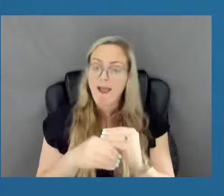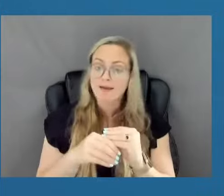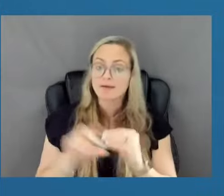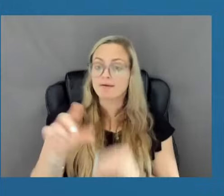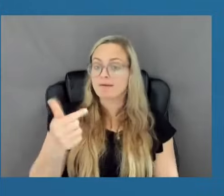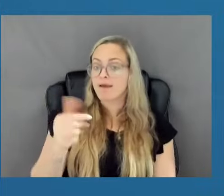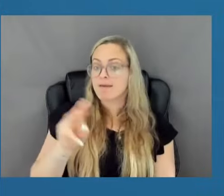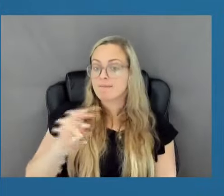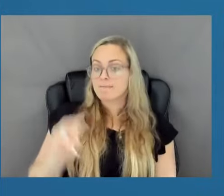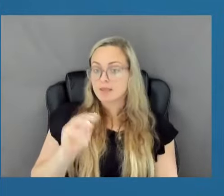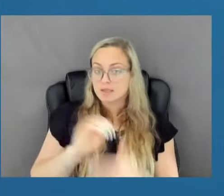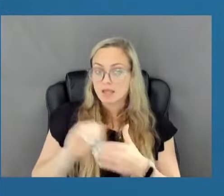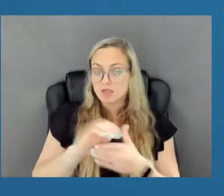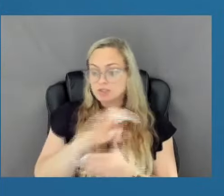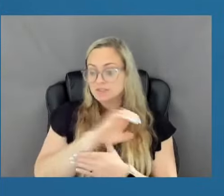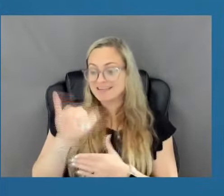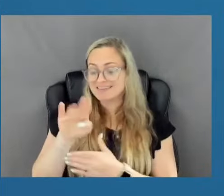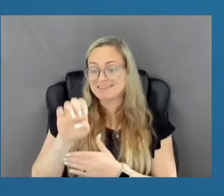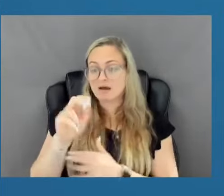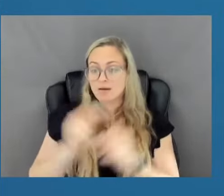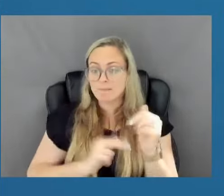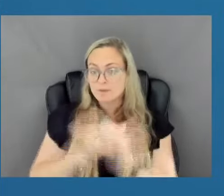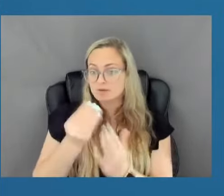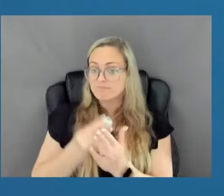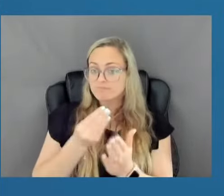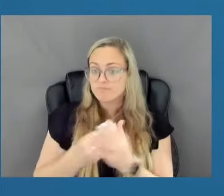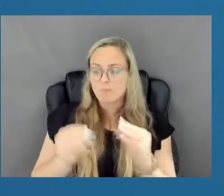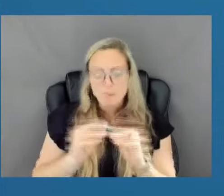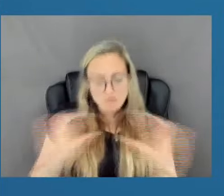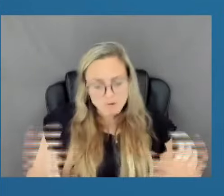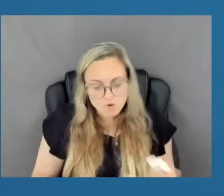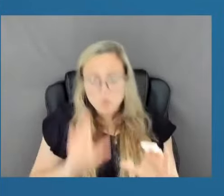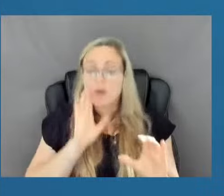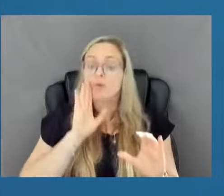East Side Building Fund, because there is more to do and we're going to get it done.